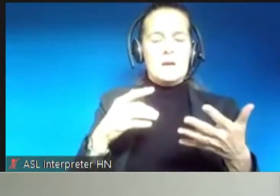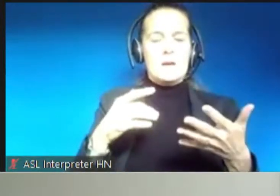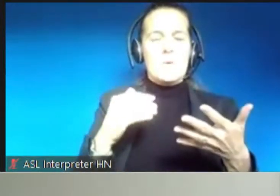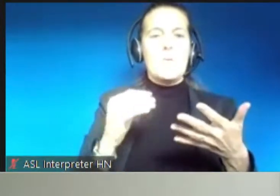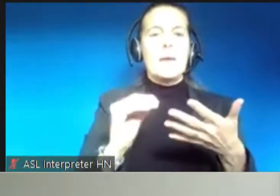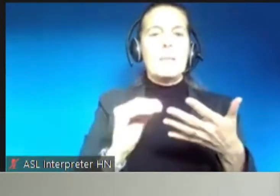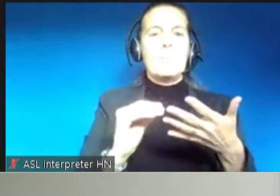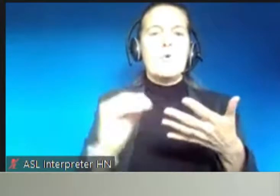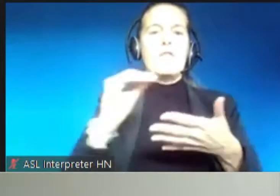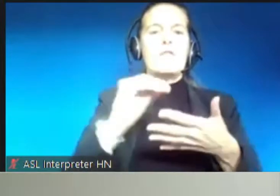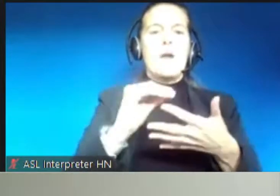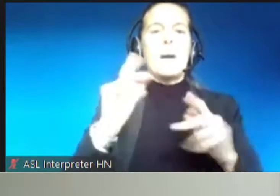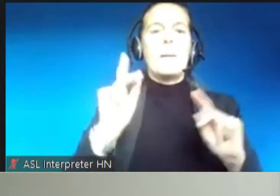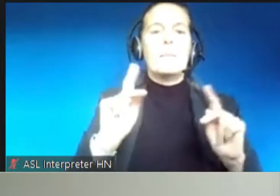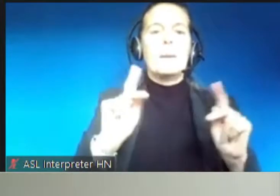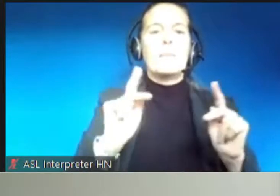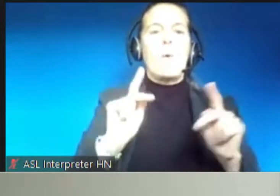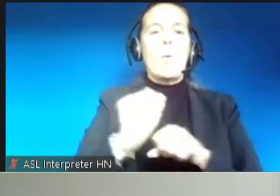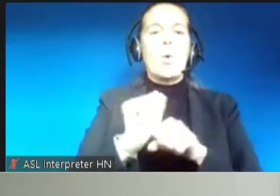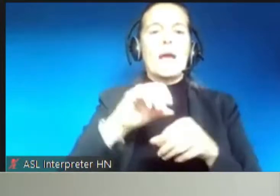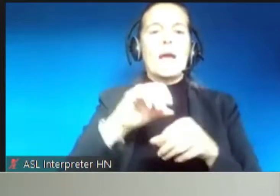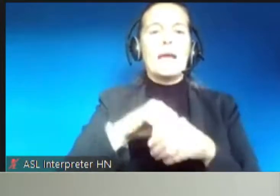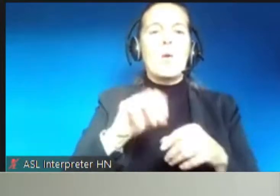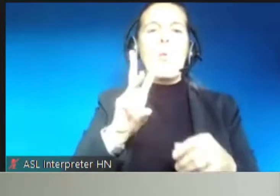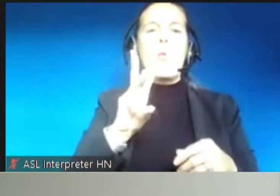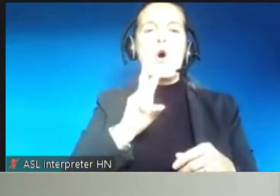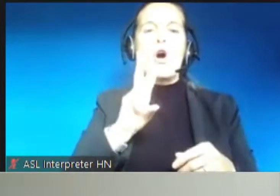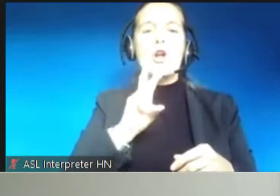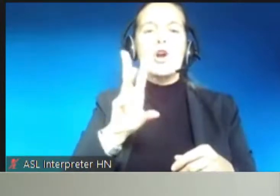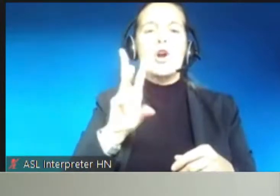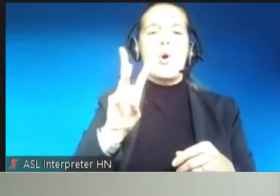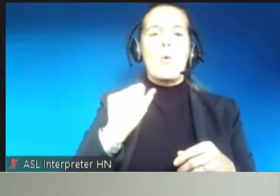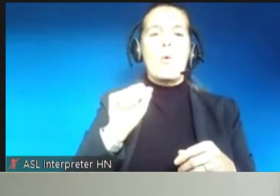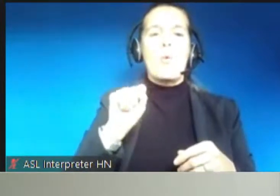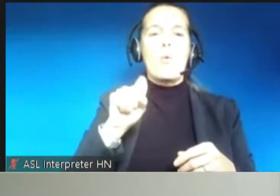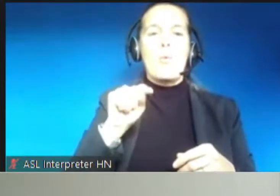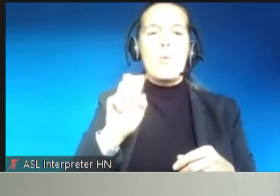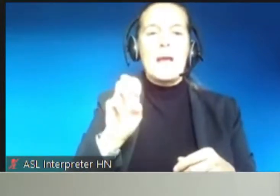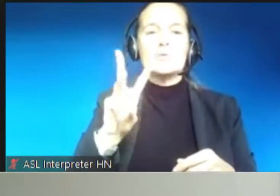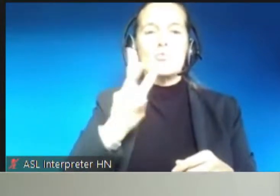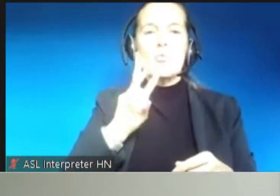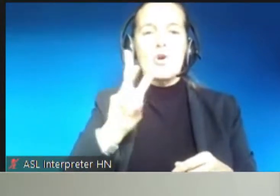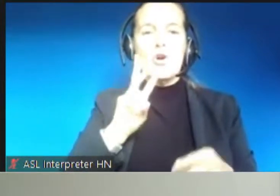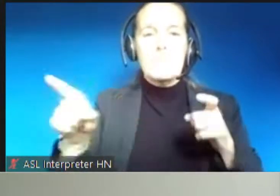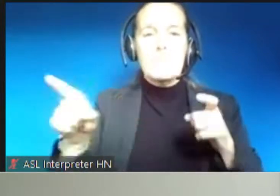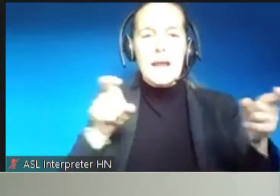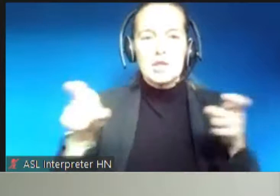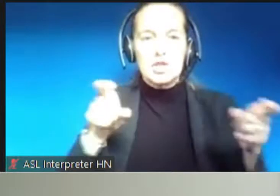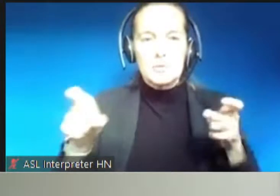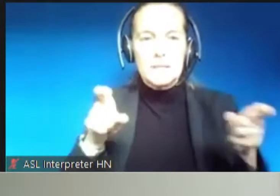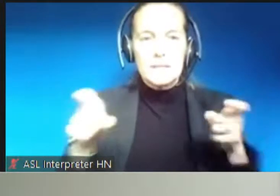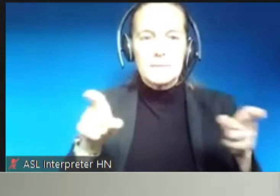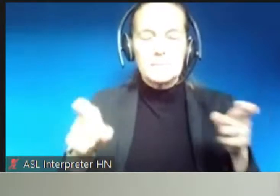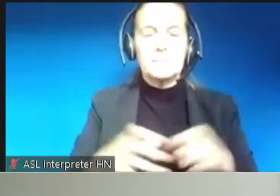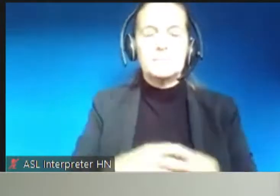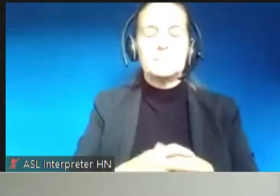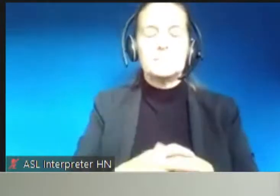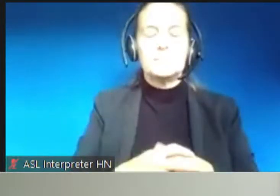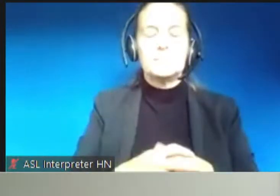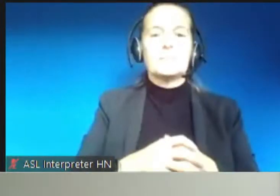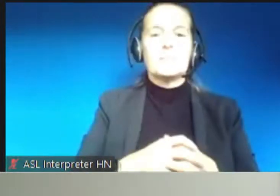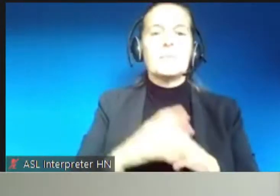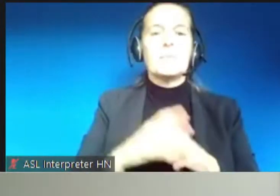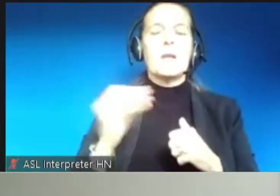and wastewater management. When we had a outbreak in the courts and the juvenile hall